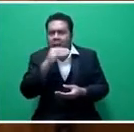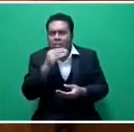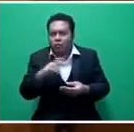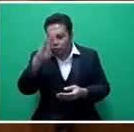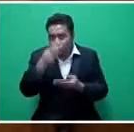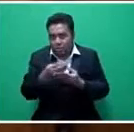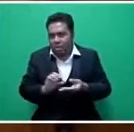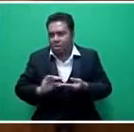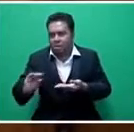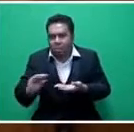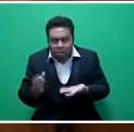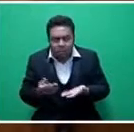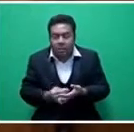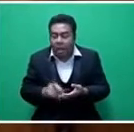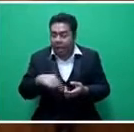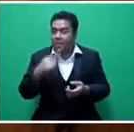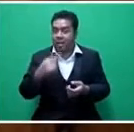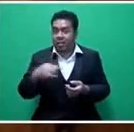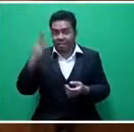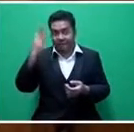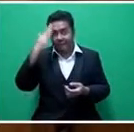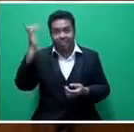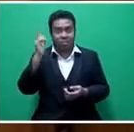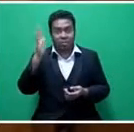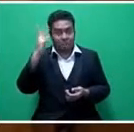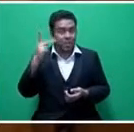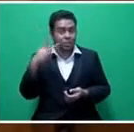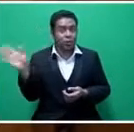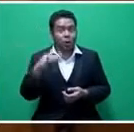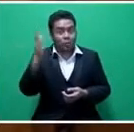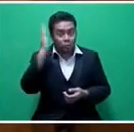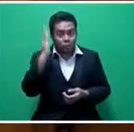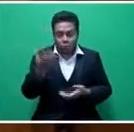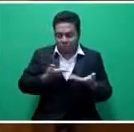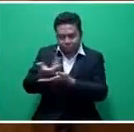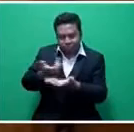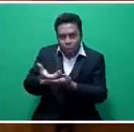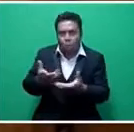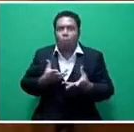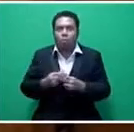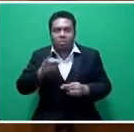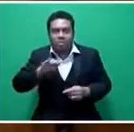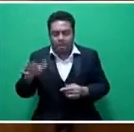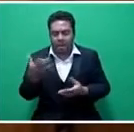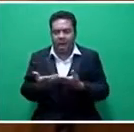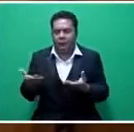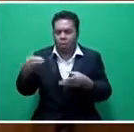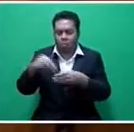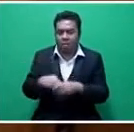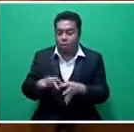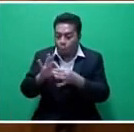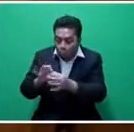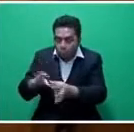I made it clear yesterday that heads of schools had been advised, we've spoken to them, we've consulted with them on the way they need to approach this in their own